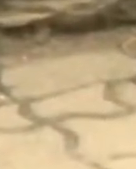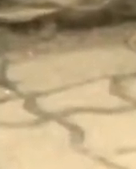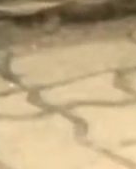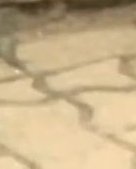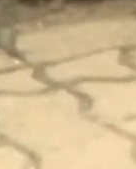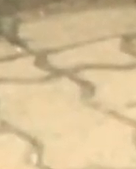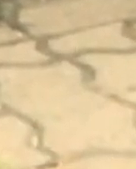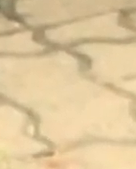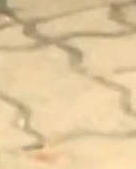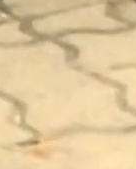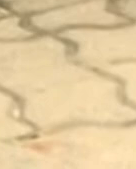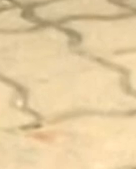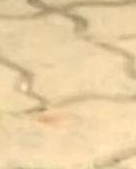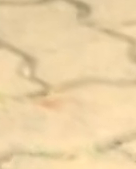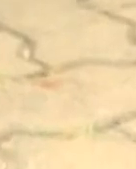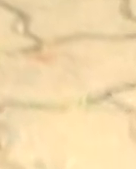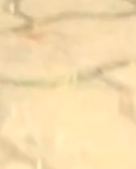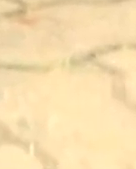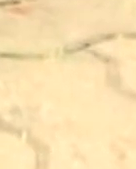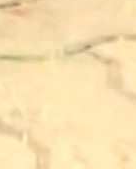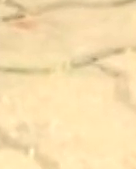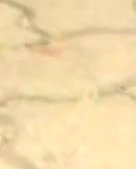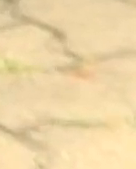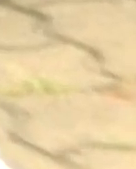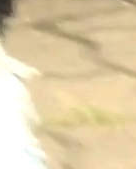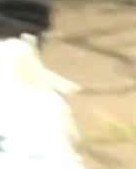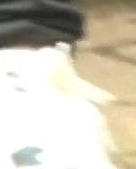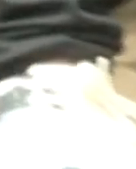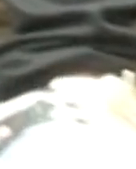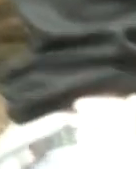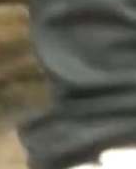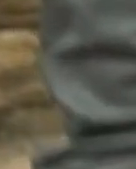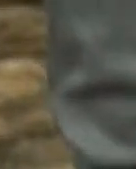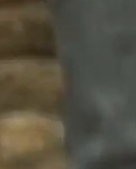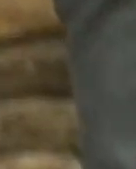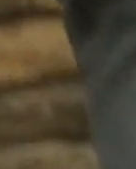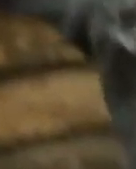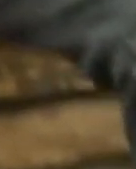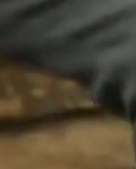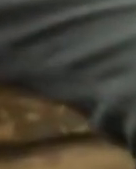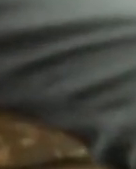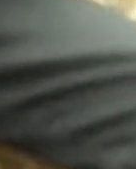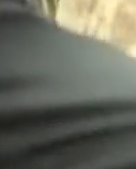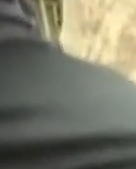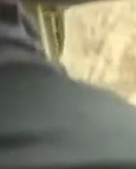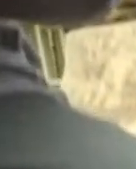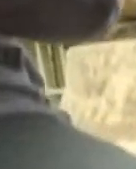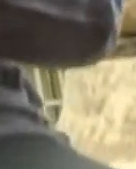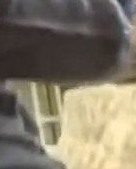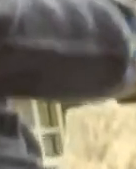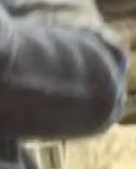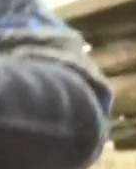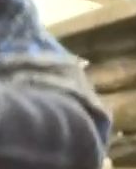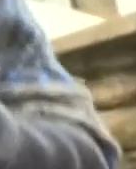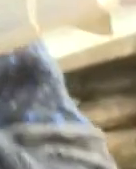And then I had a grapevine, she can get it, oh